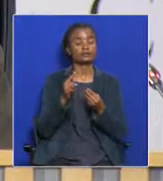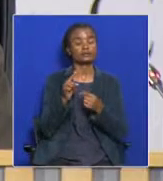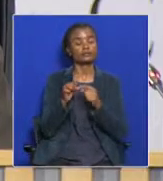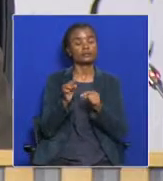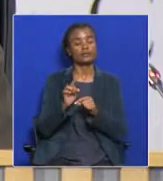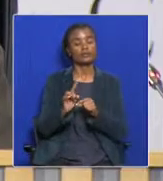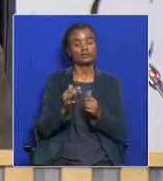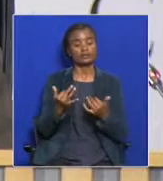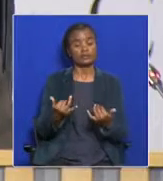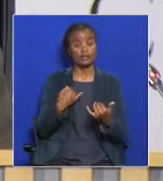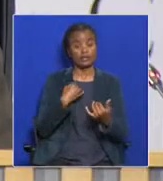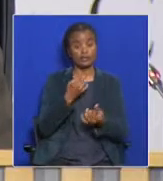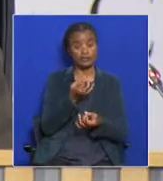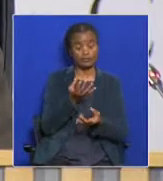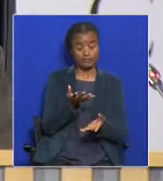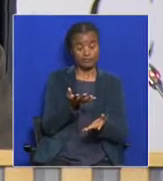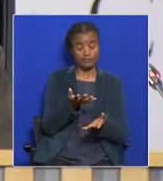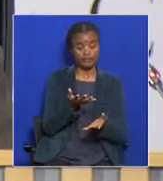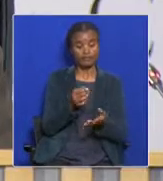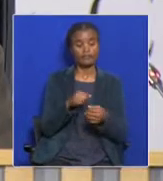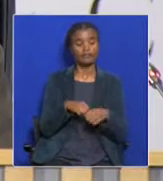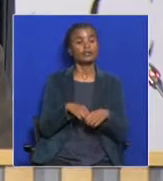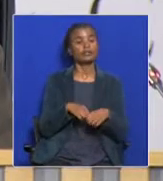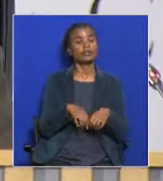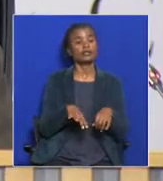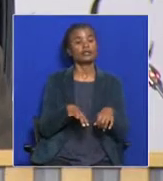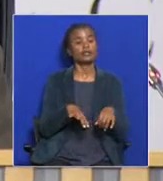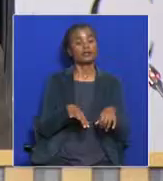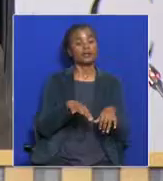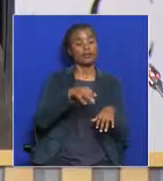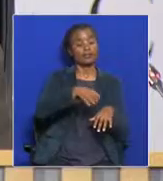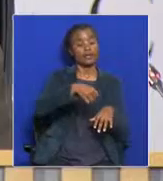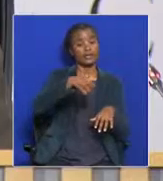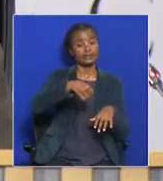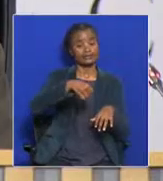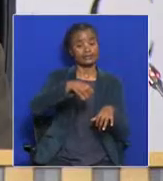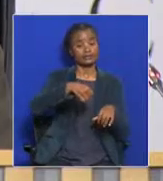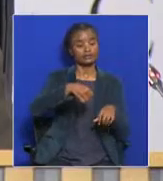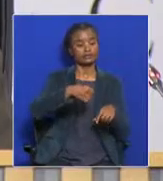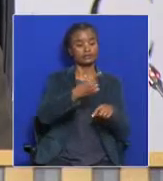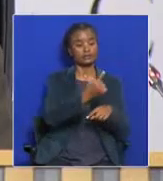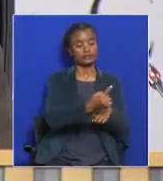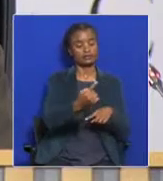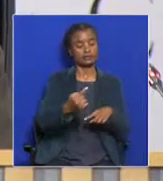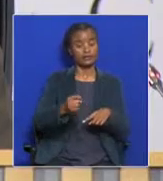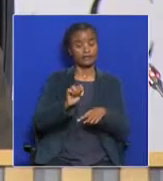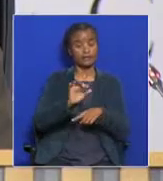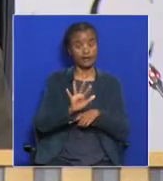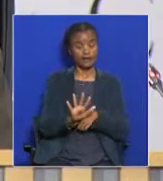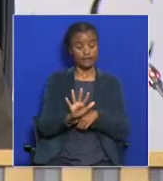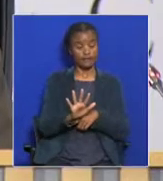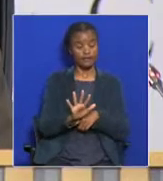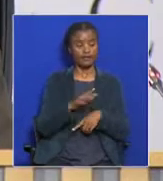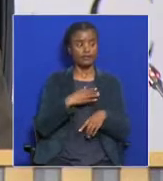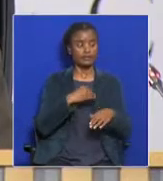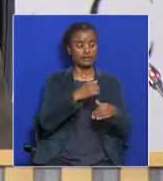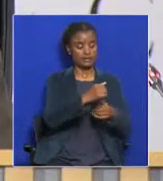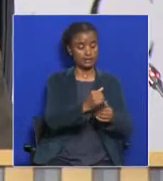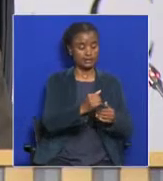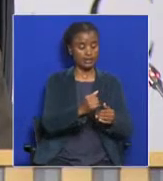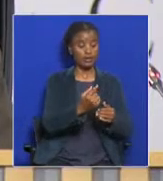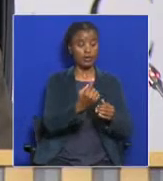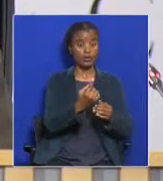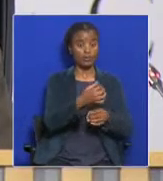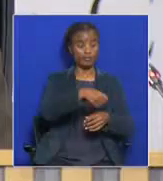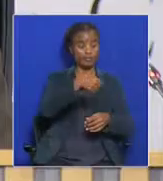samples from 5 random bags, 5 bricks. You're going to cut that brick, make an incision on that brick, take a minute